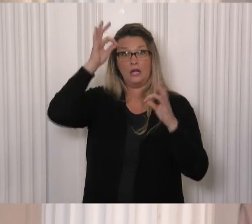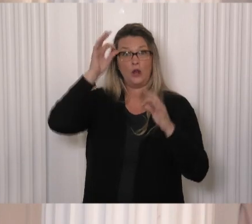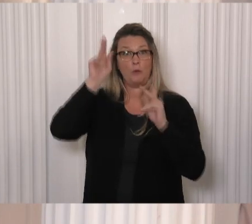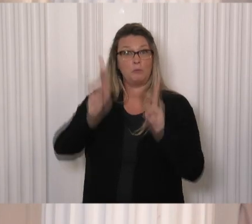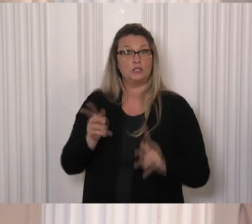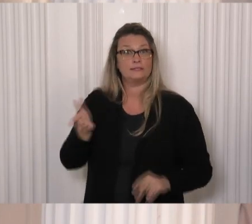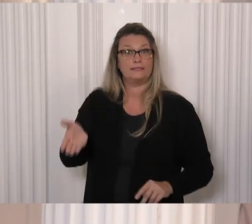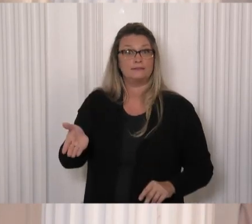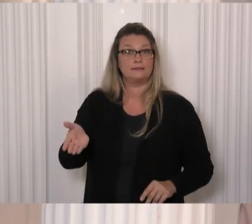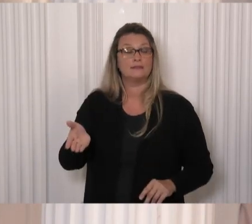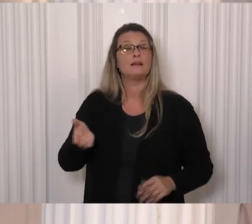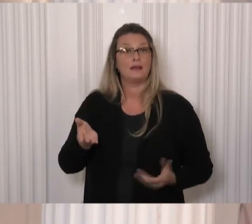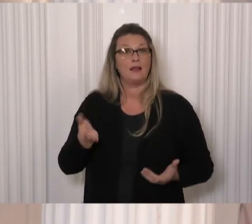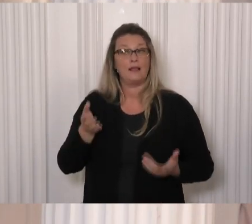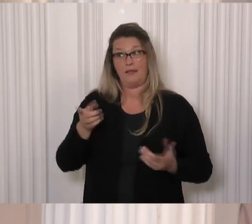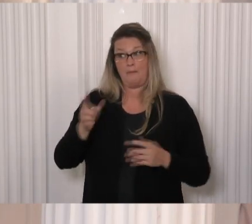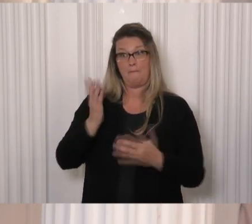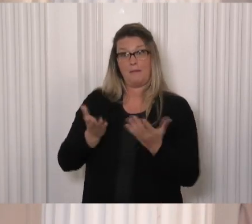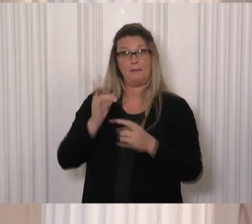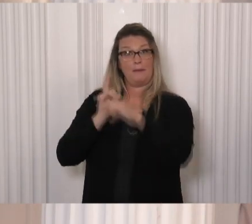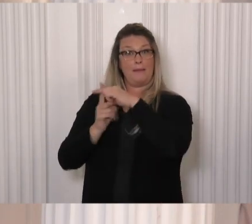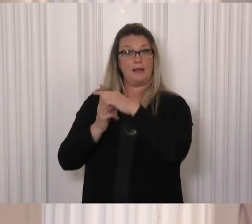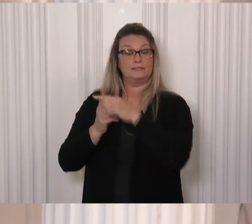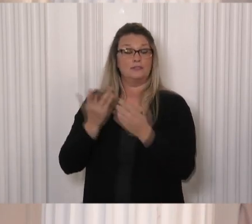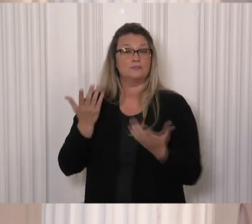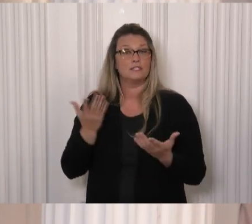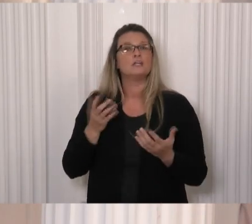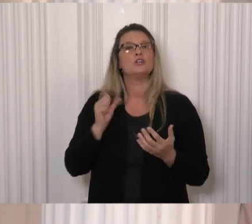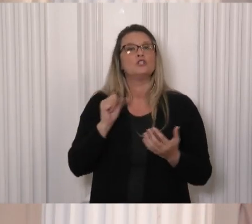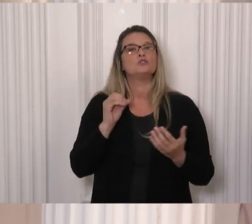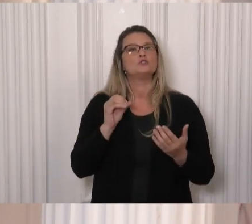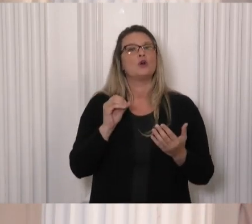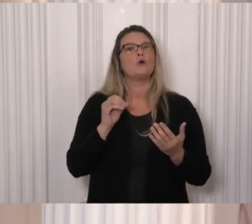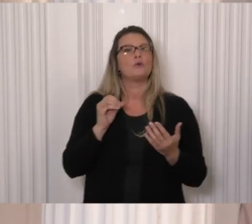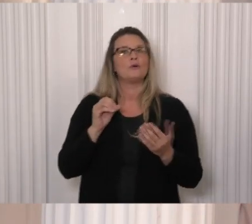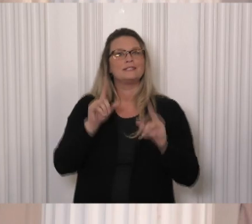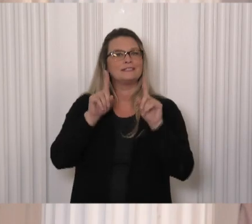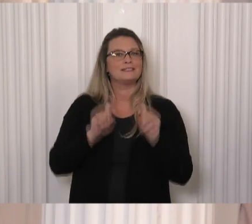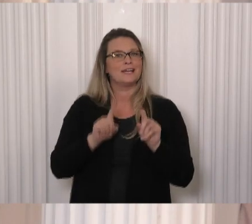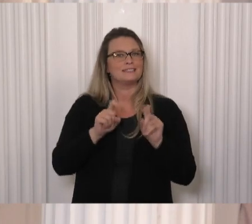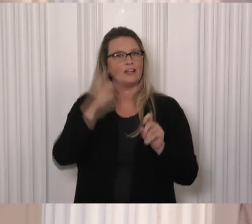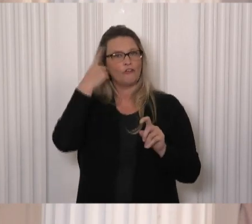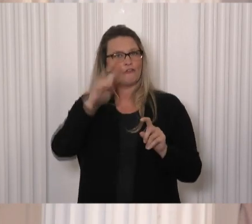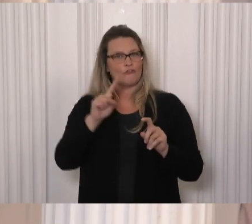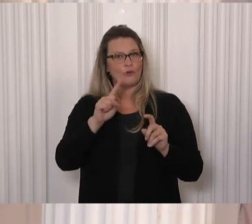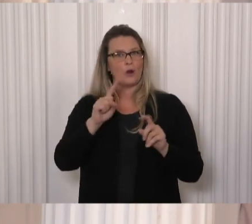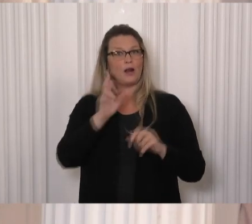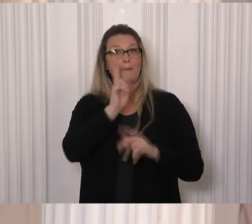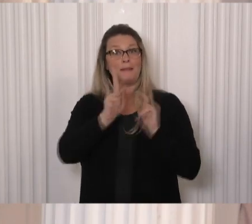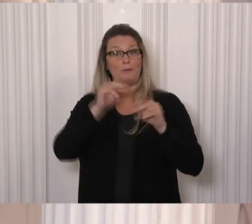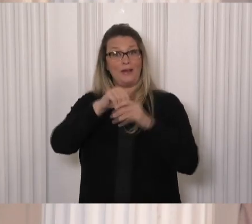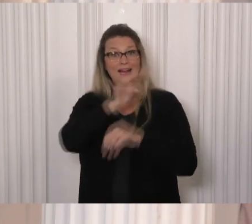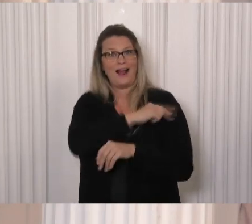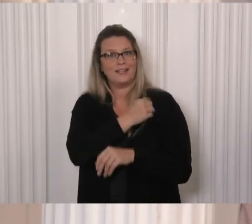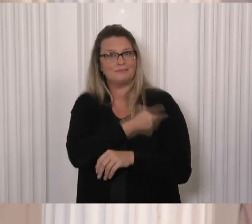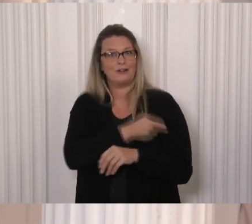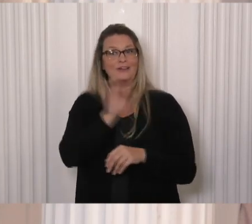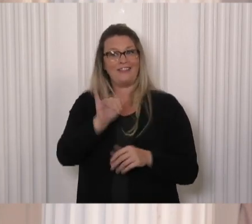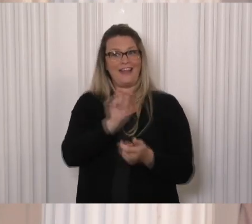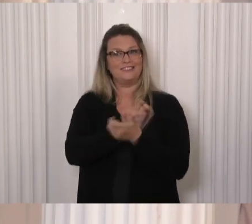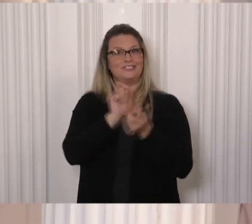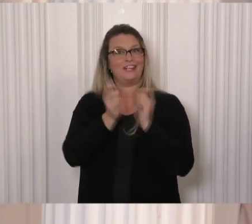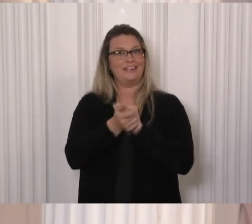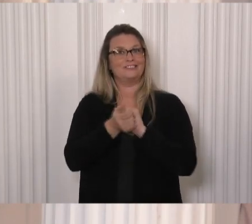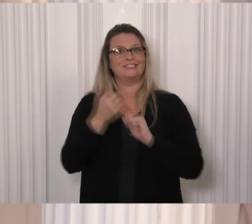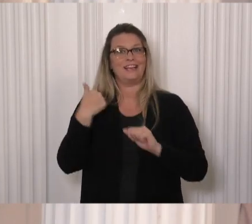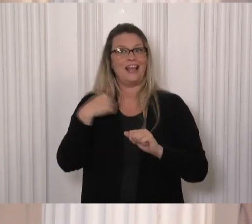with, or doing that public health investigation, and then testing for our hospitalized patients, because that changes how we